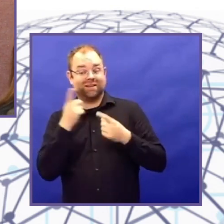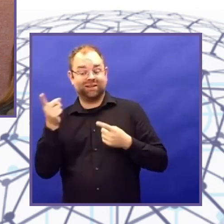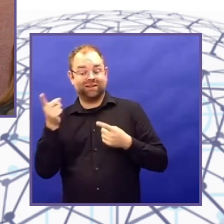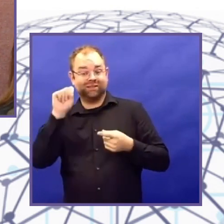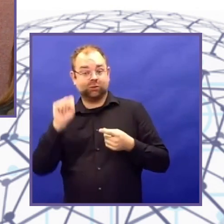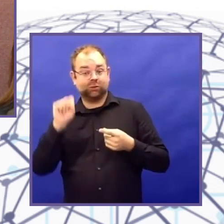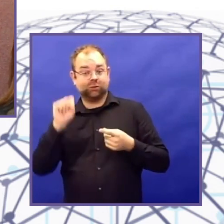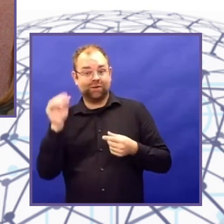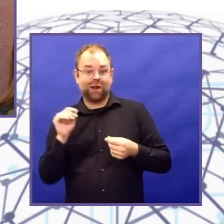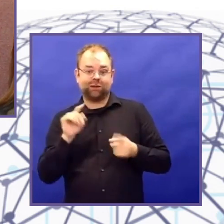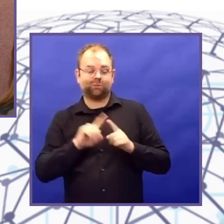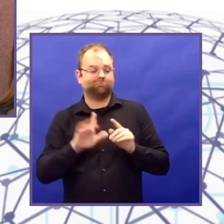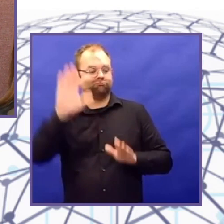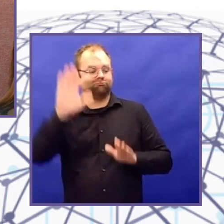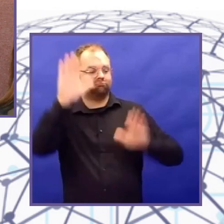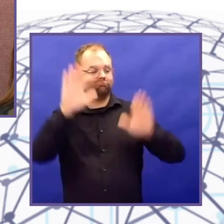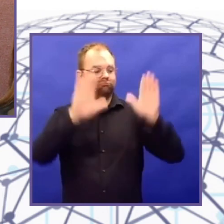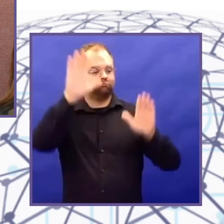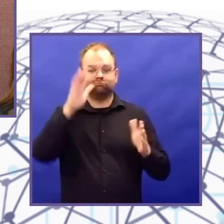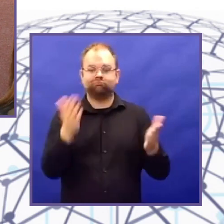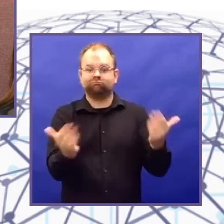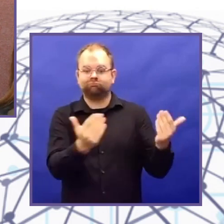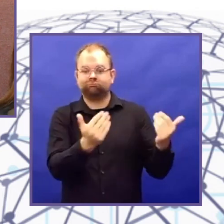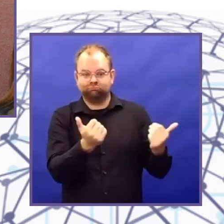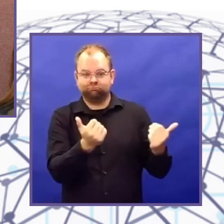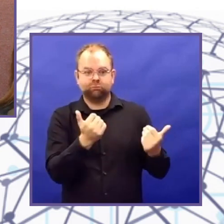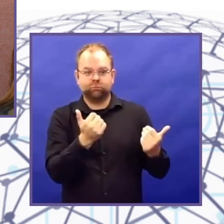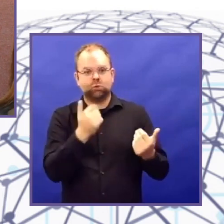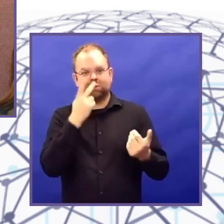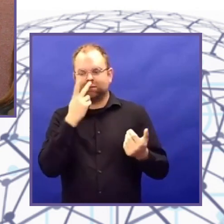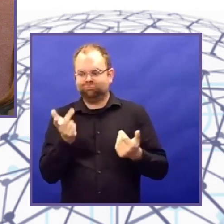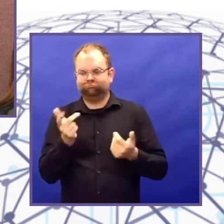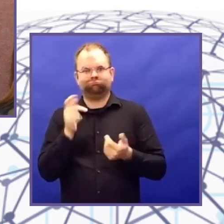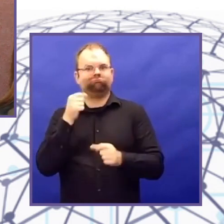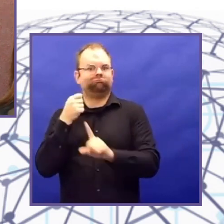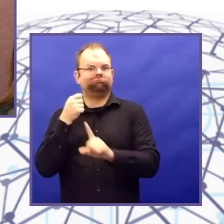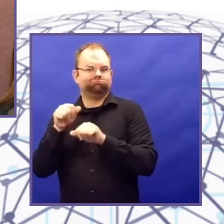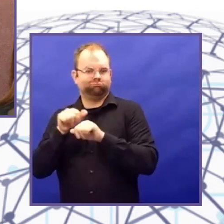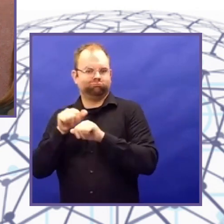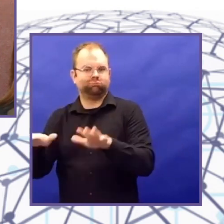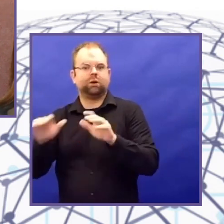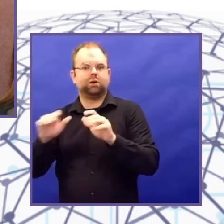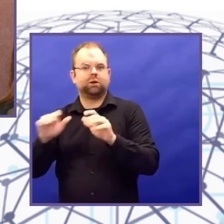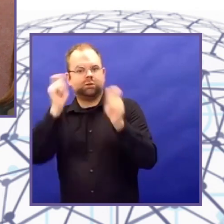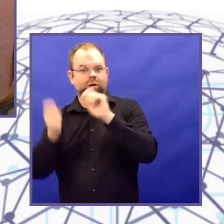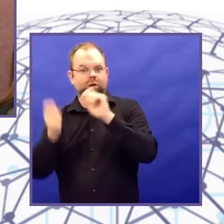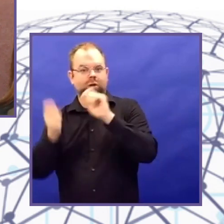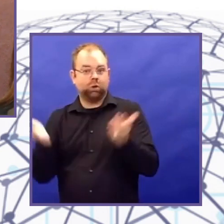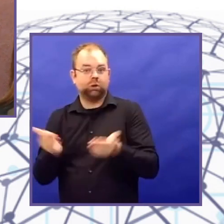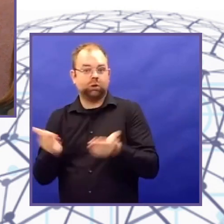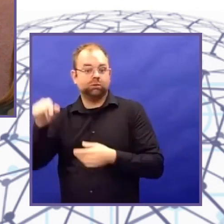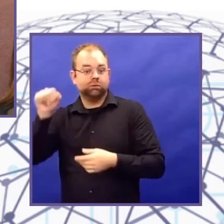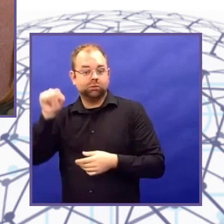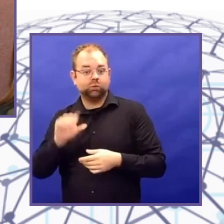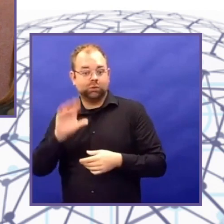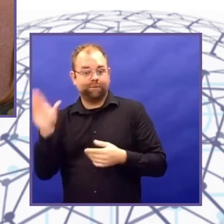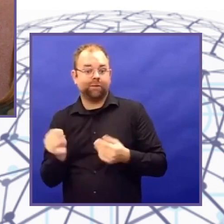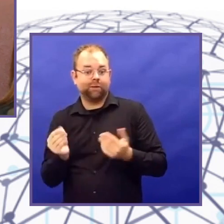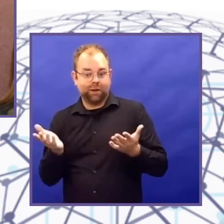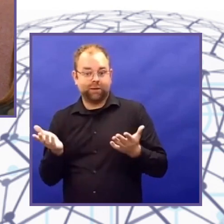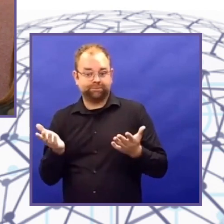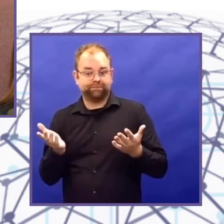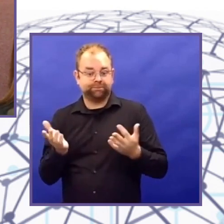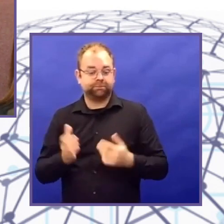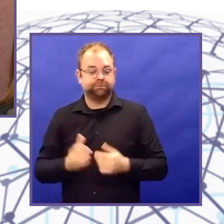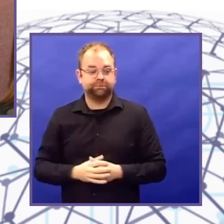in the catalogue was really what afforded UNICEF the opportunity to collaborate with the government of Rwanda